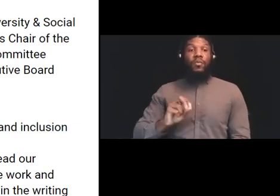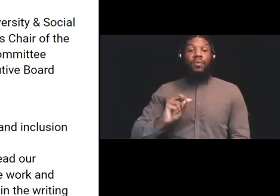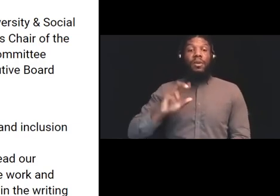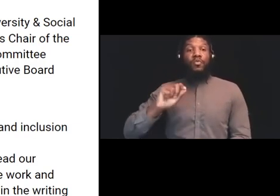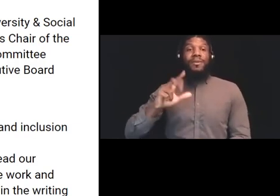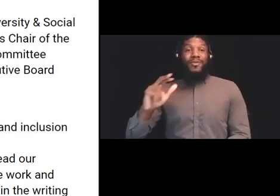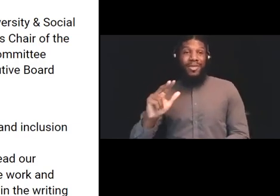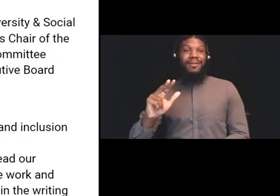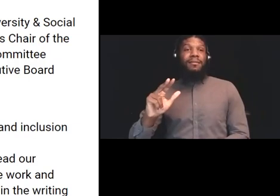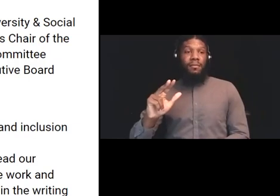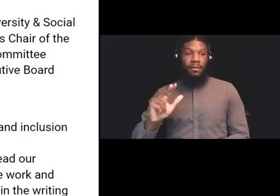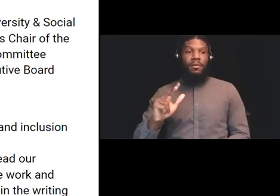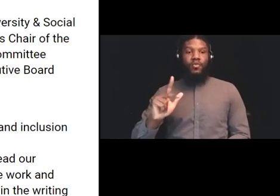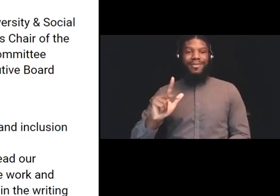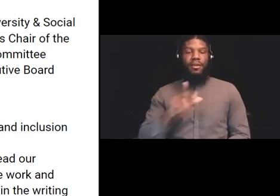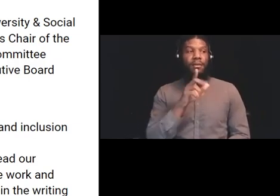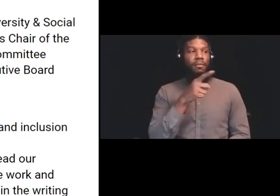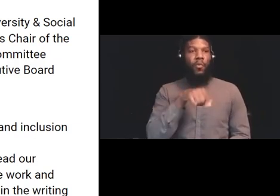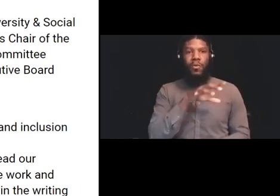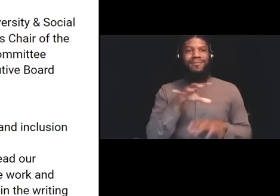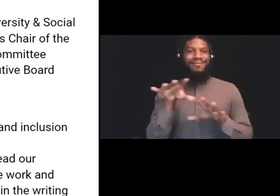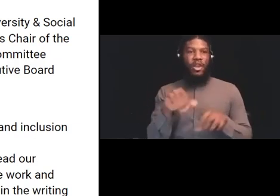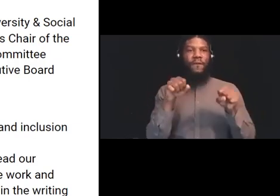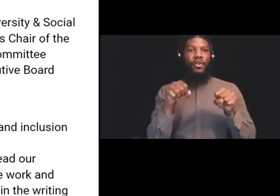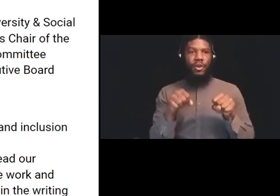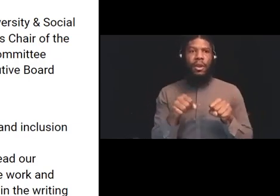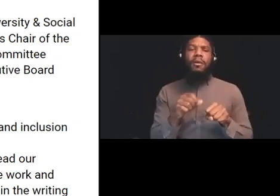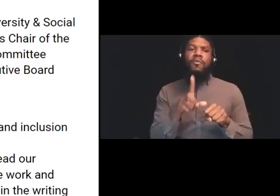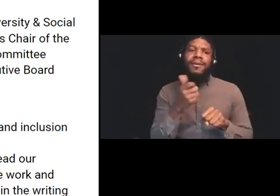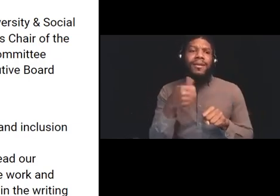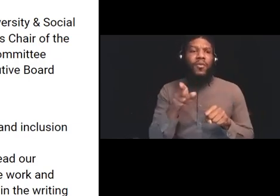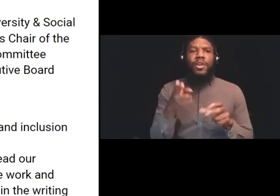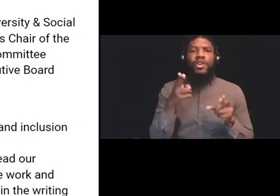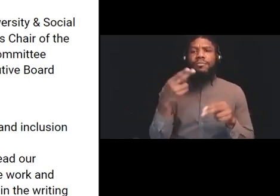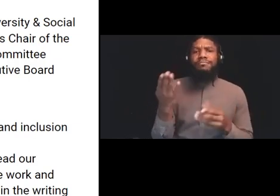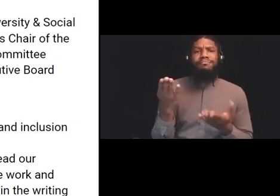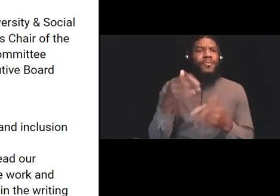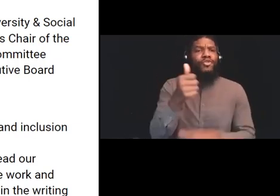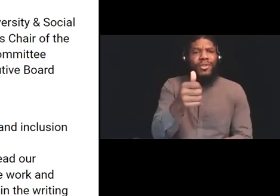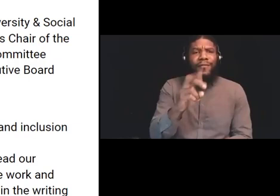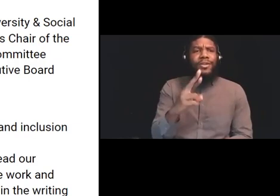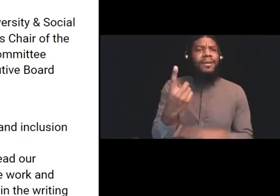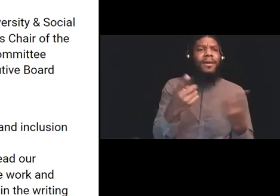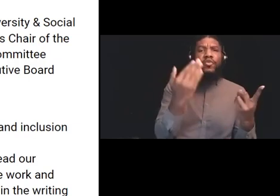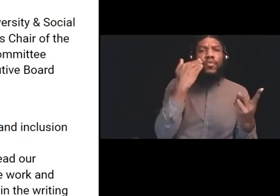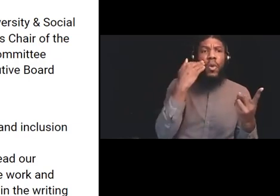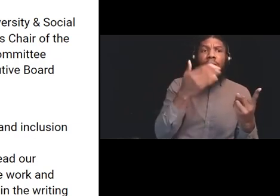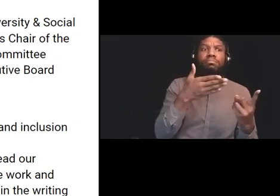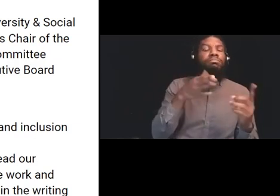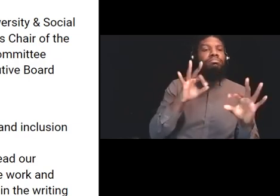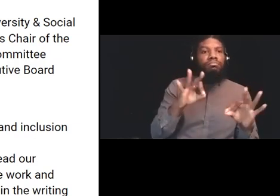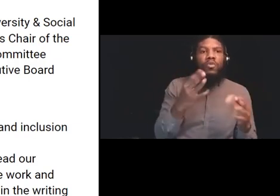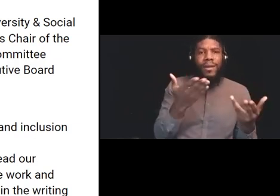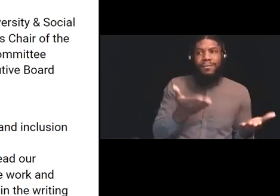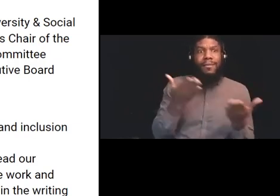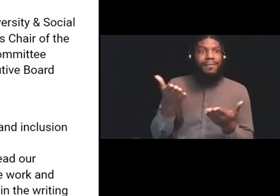really love to have anyone who's interested join our committee or nominate yourself or someone else for the co-chair position. I'm excited to hear